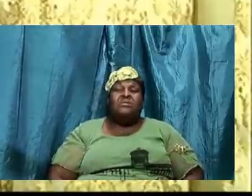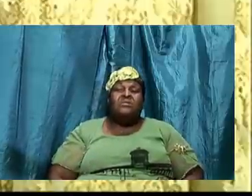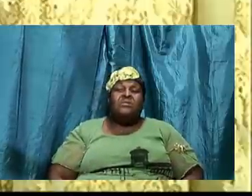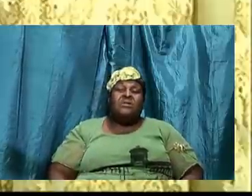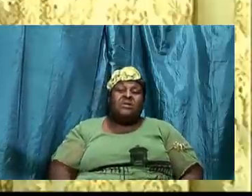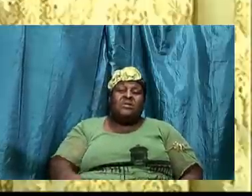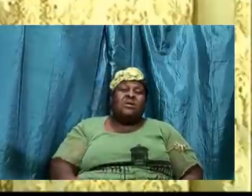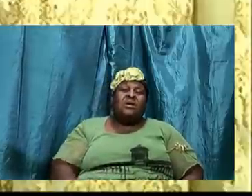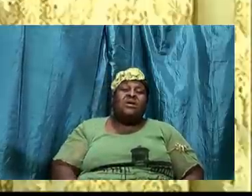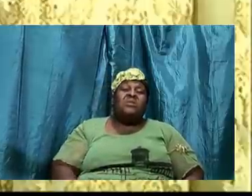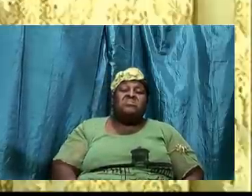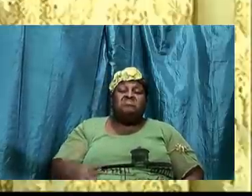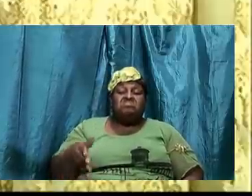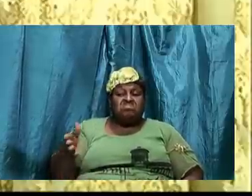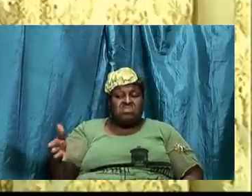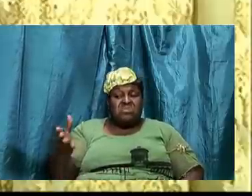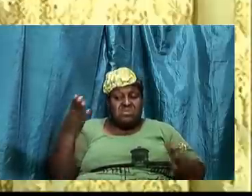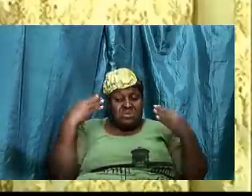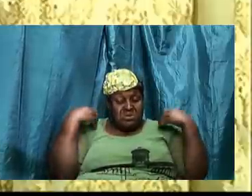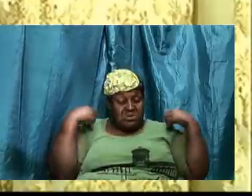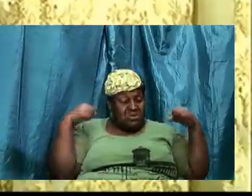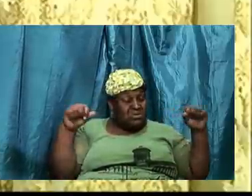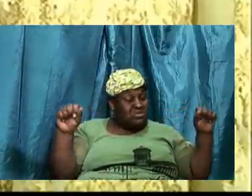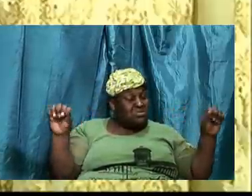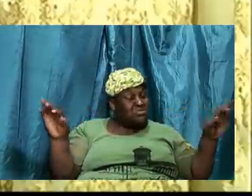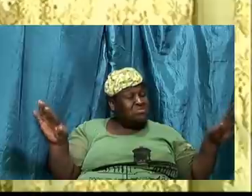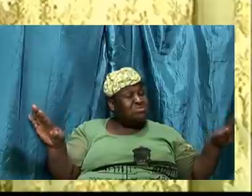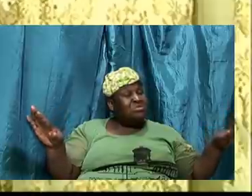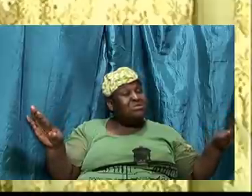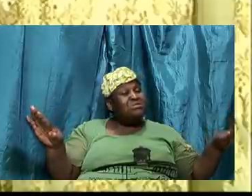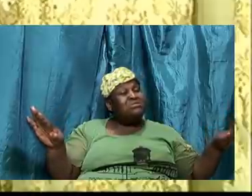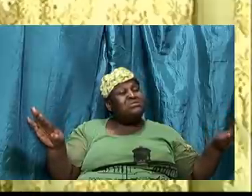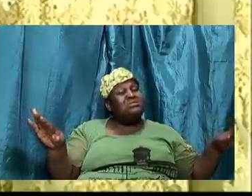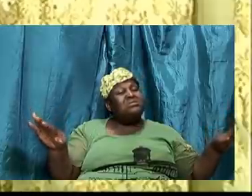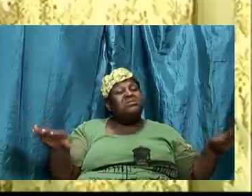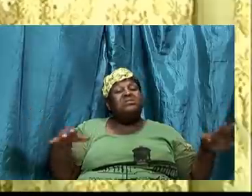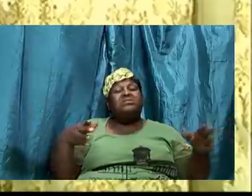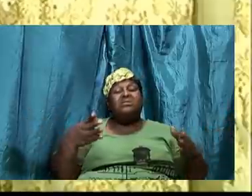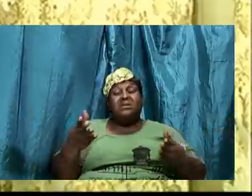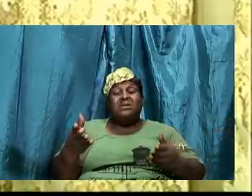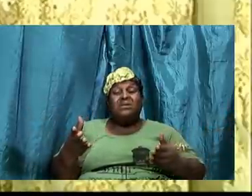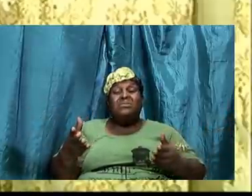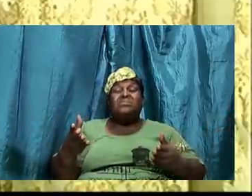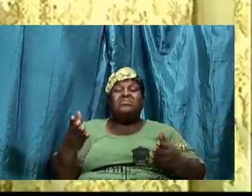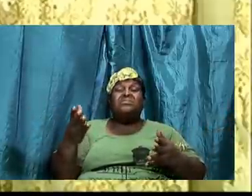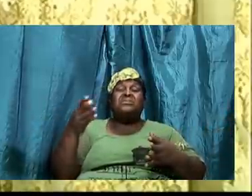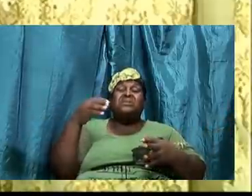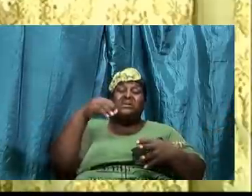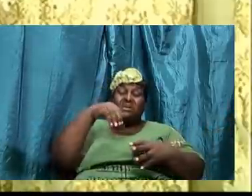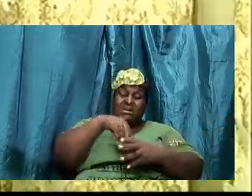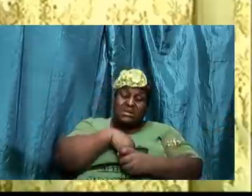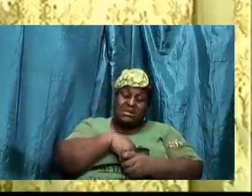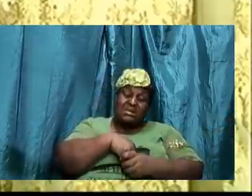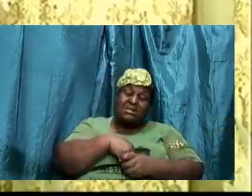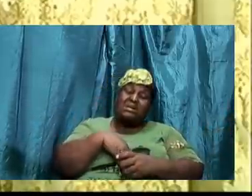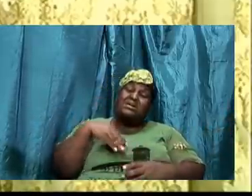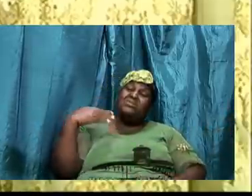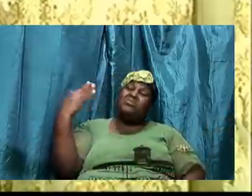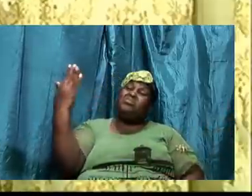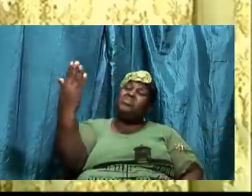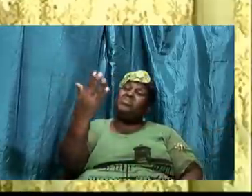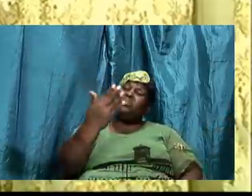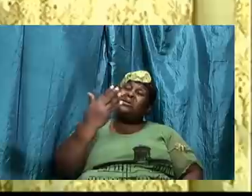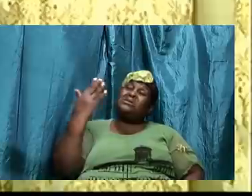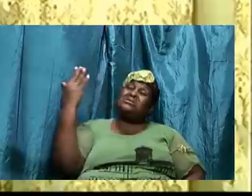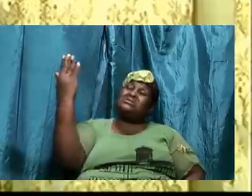that these angels, oh glory, they were in the presence